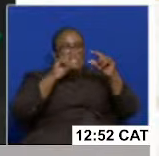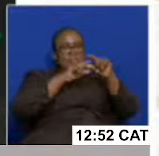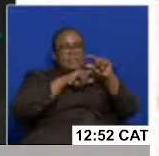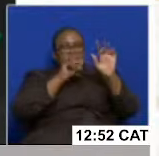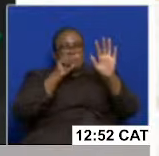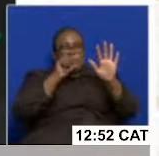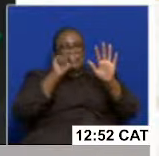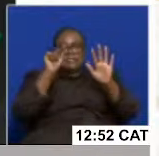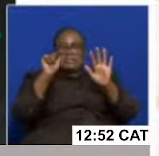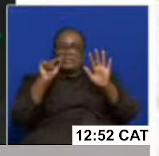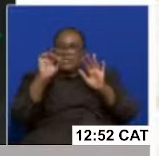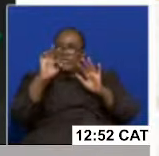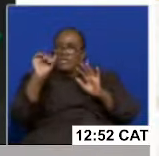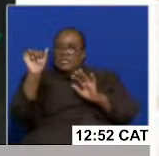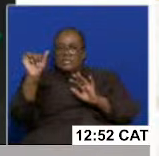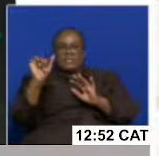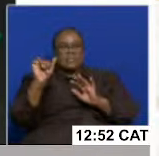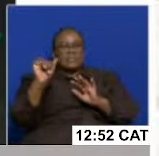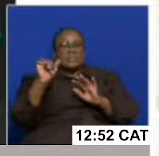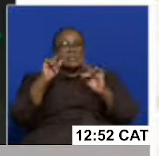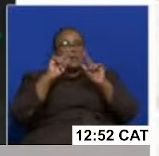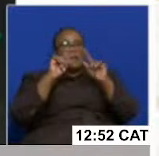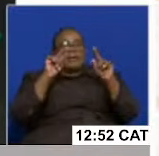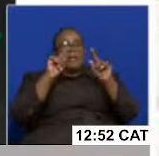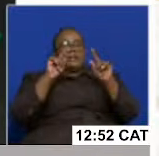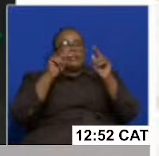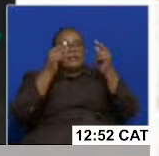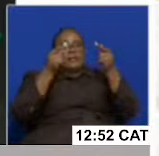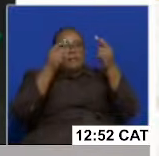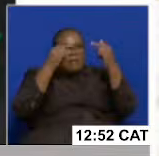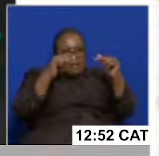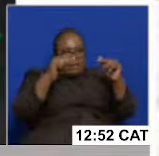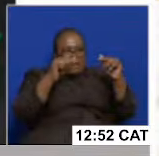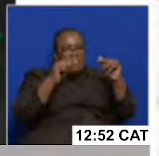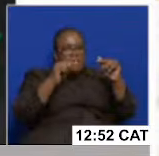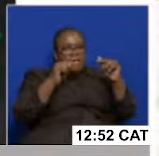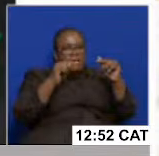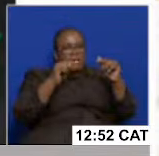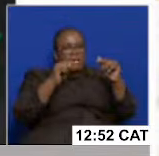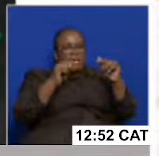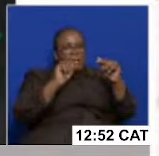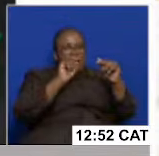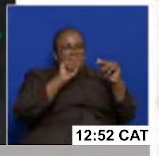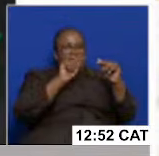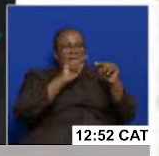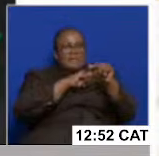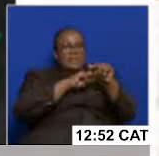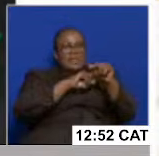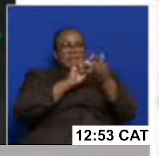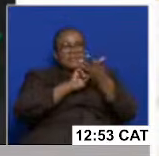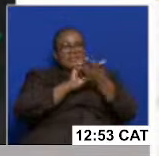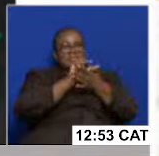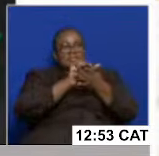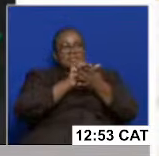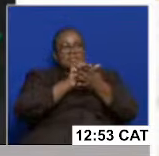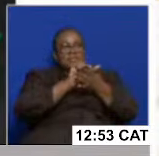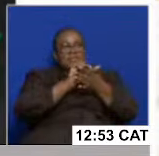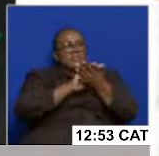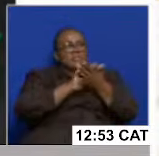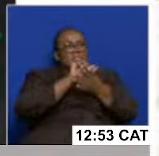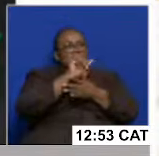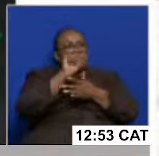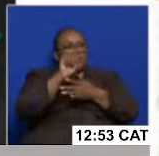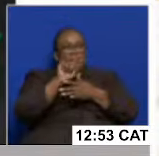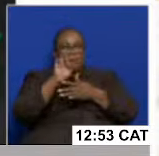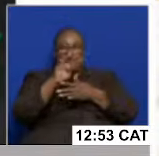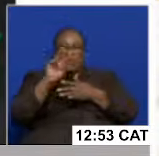Okay. but immediately thereafter, at 16:41, Officer Stahl says to you, I know why Magagula is